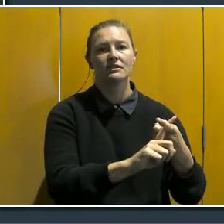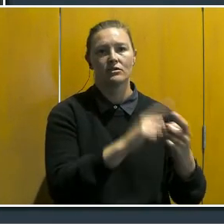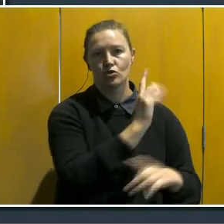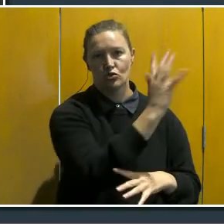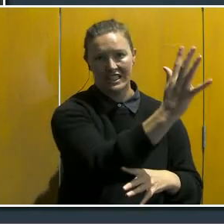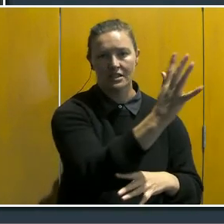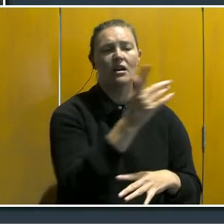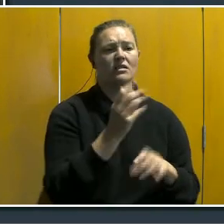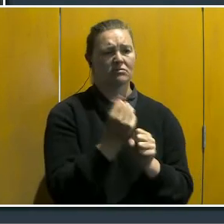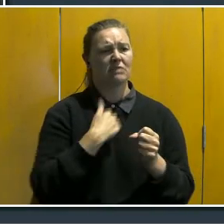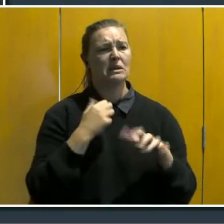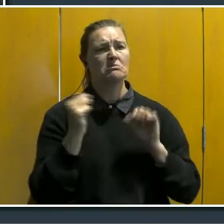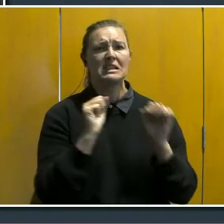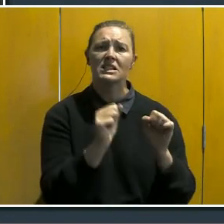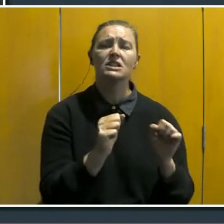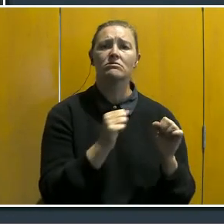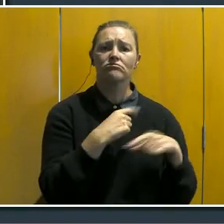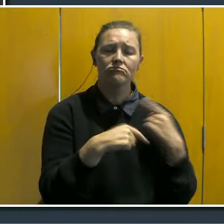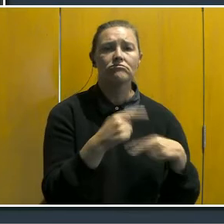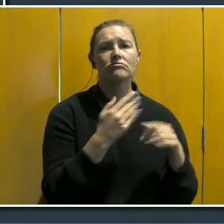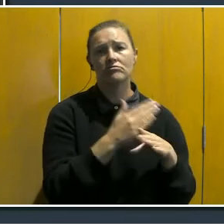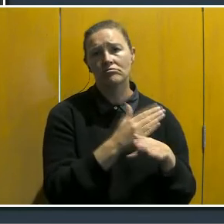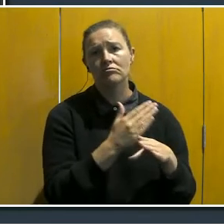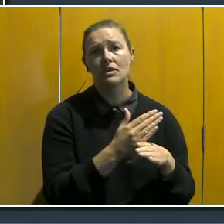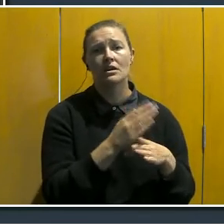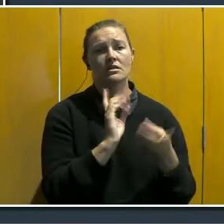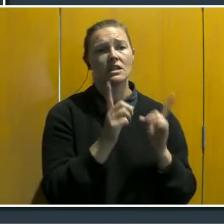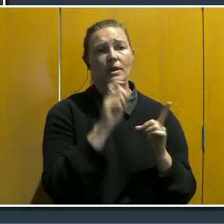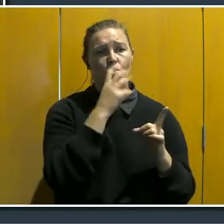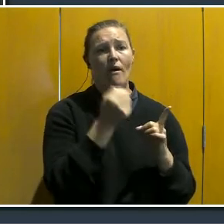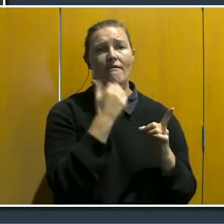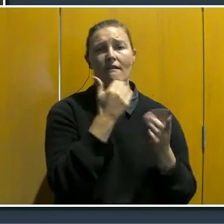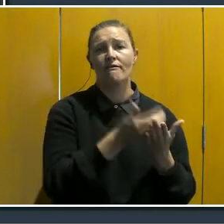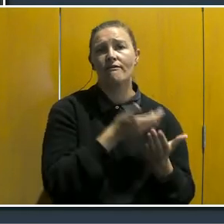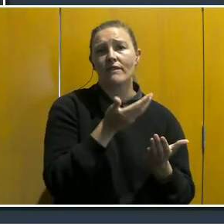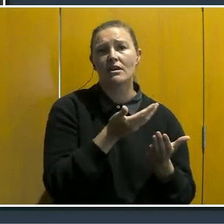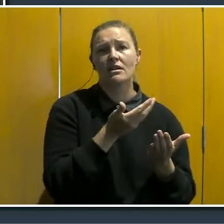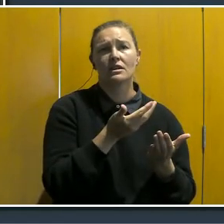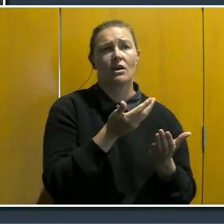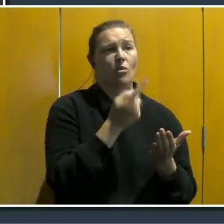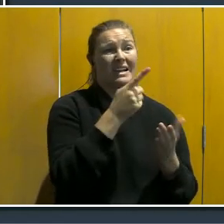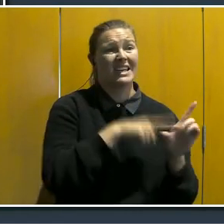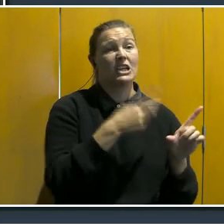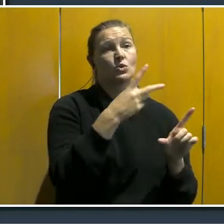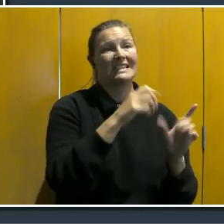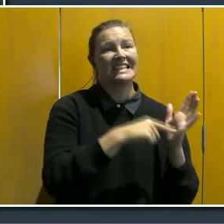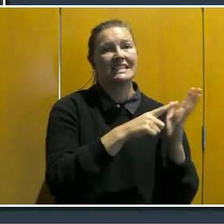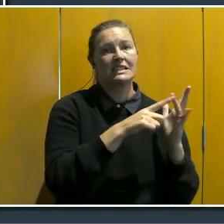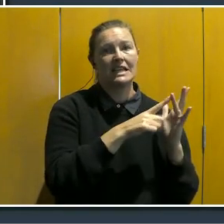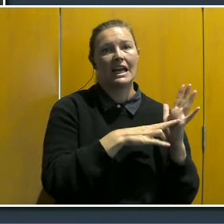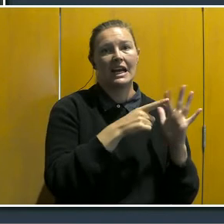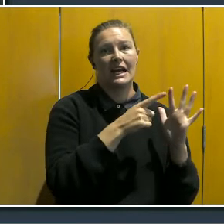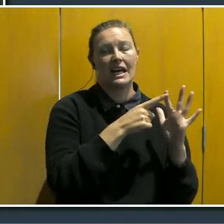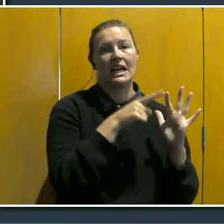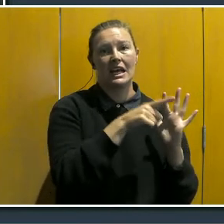It keeps me busy. Like some years, you'll get a crop. Other years, like one year, we picked about 20 tonne. That following year, I picked